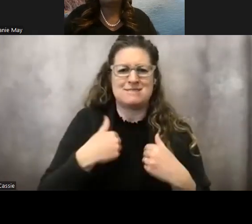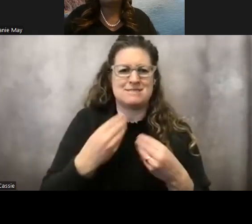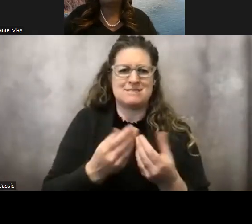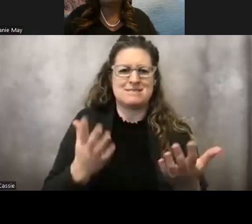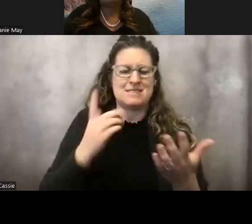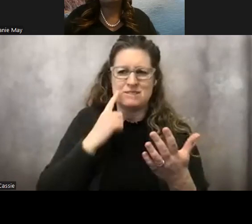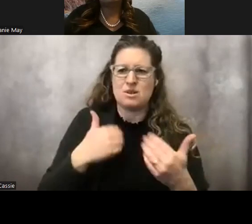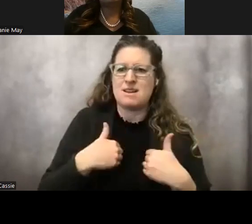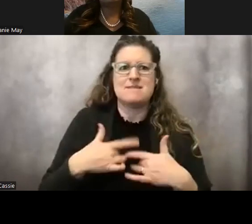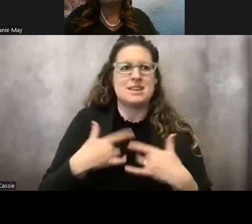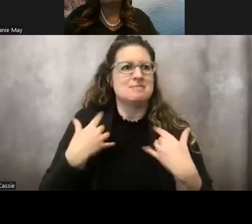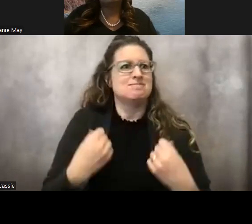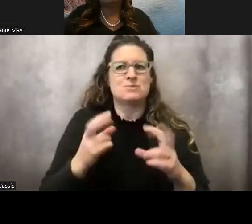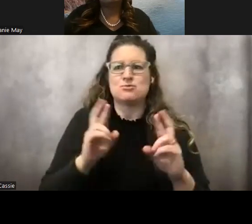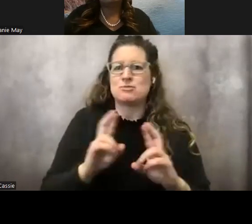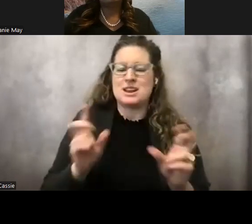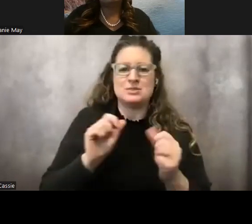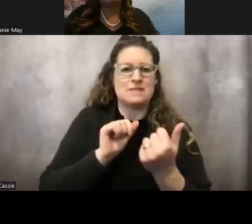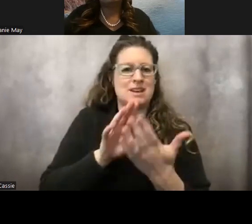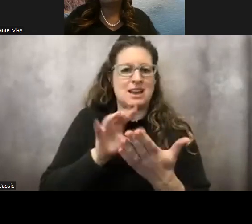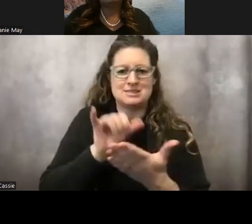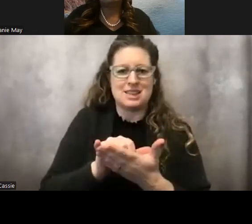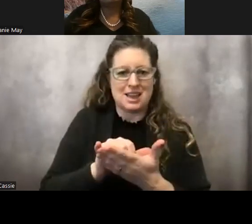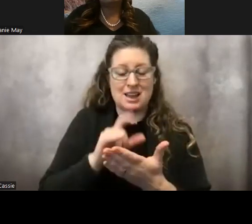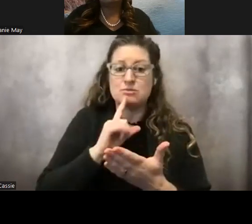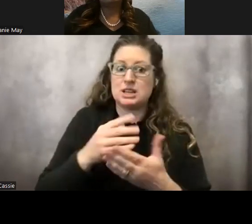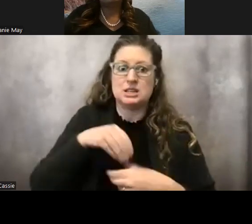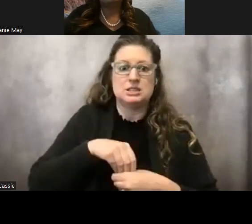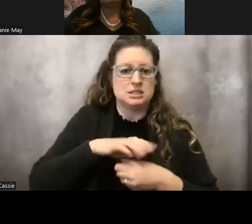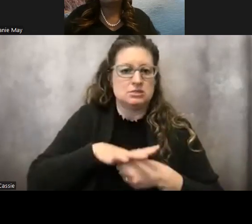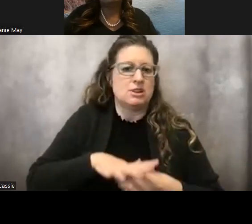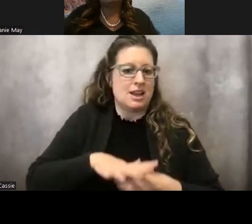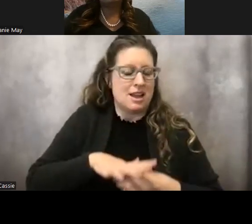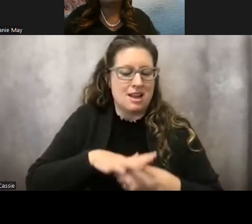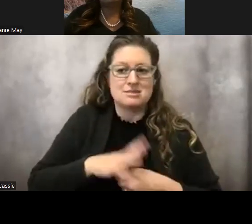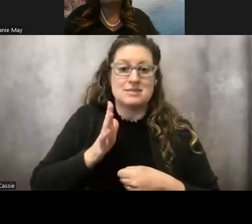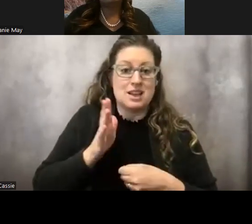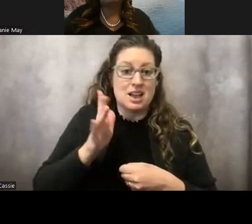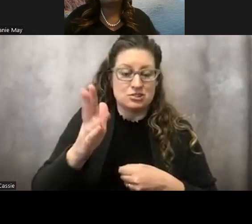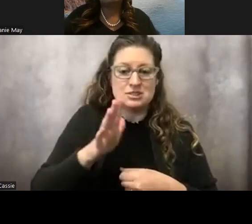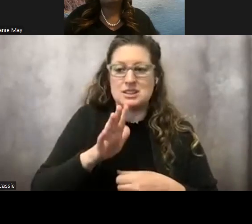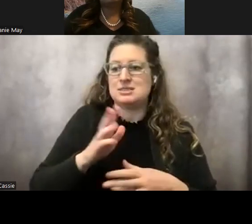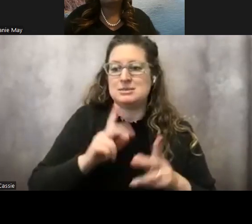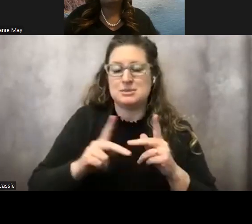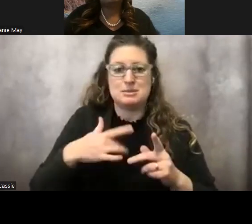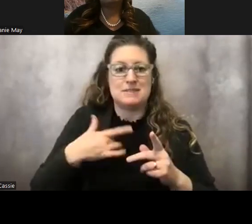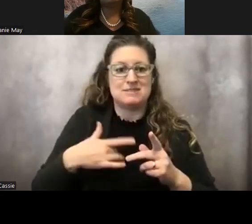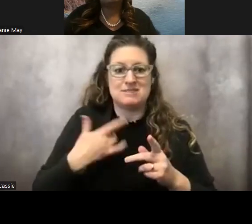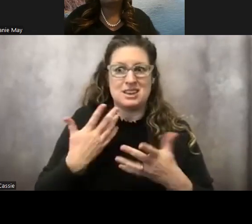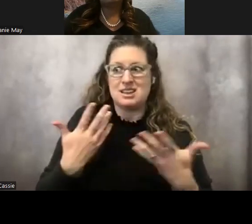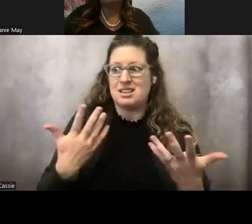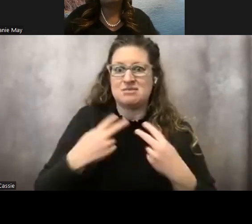lot of distress, and it can eventually cause people to feel helpless and burn out.